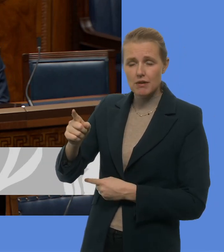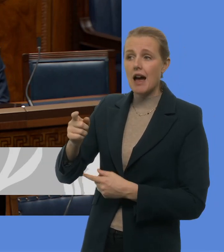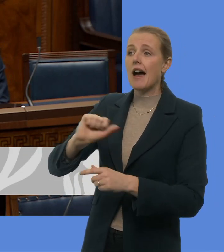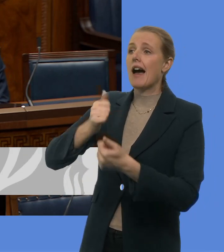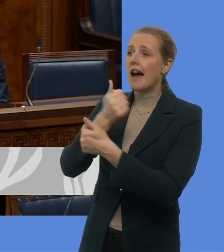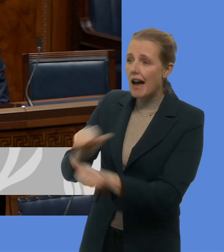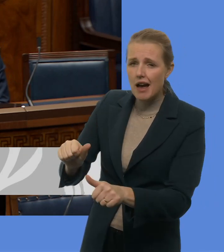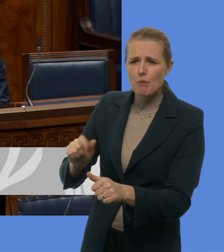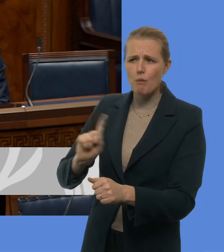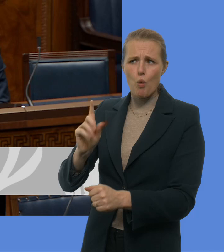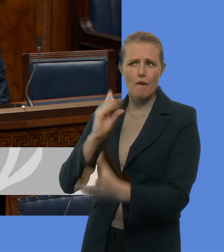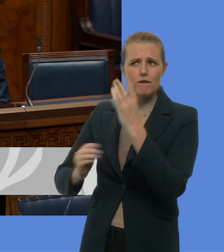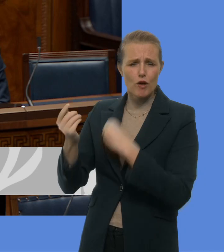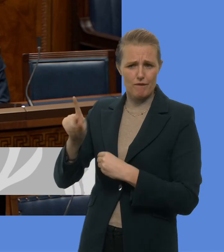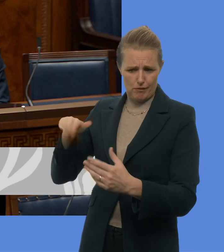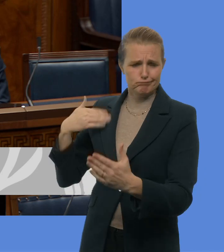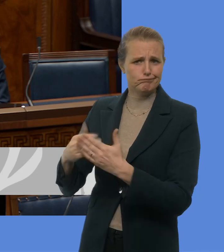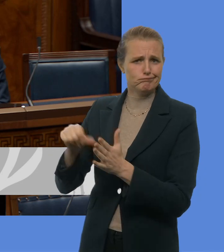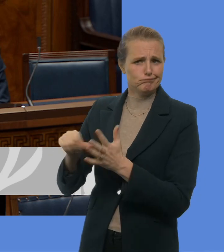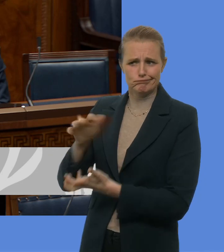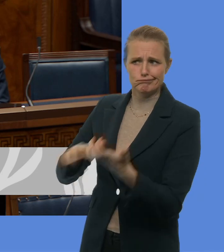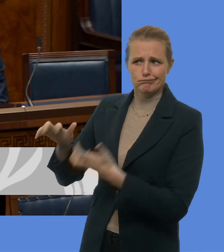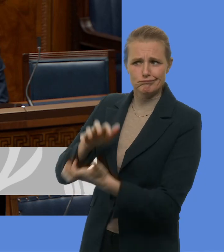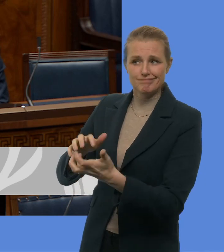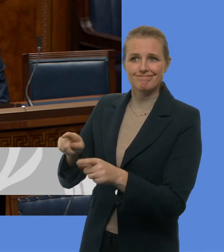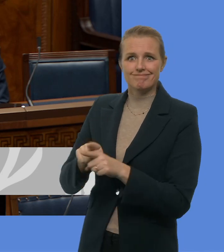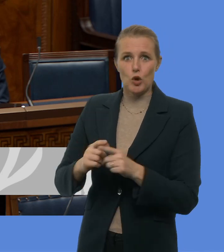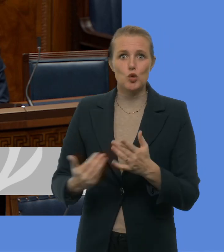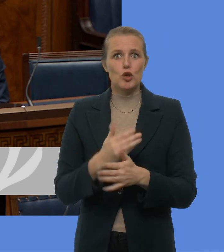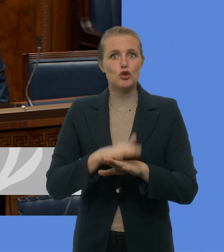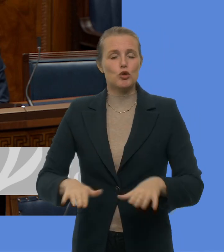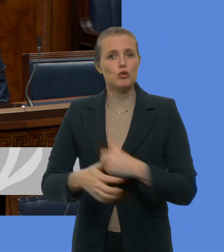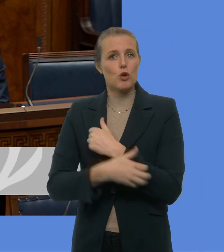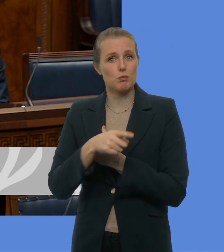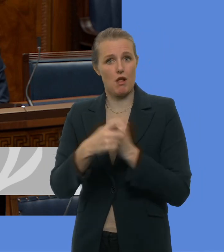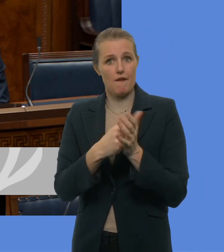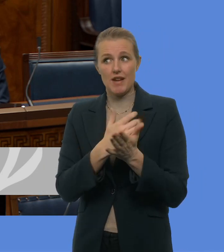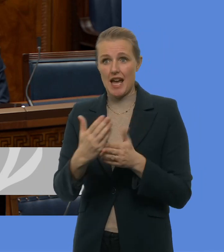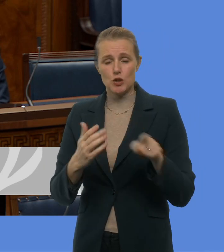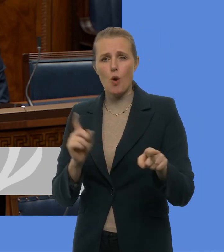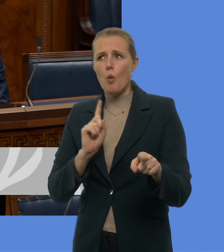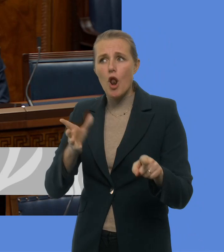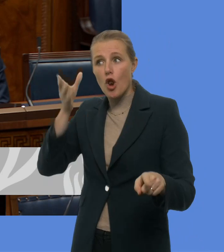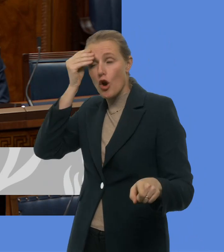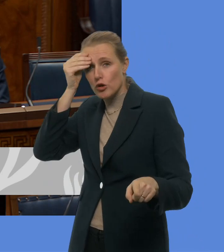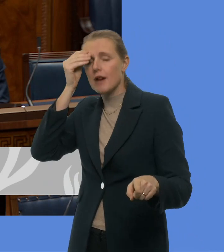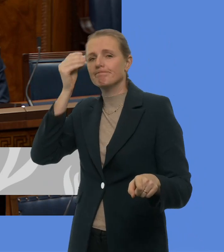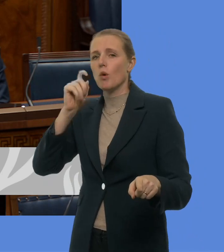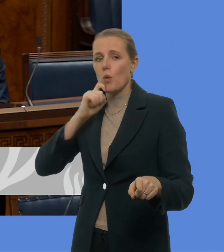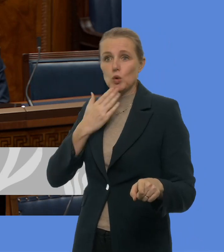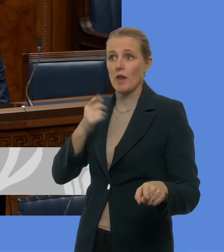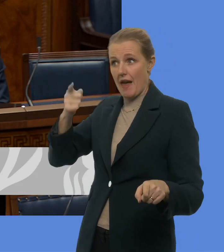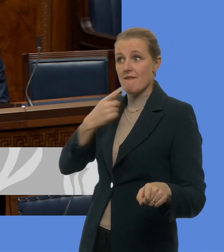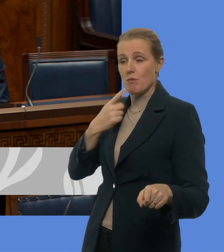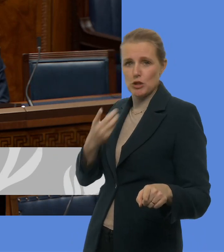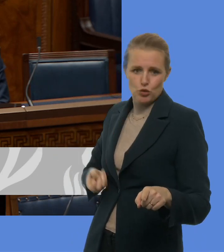any contract for the new children's hospital at the Royal Victoria. My officials are working closely with all parties involved